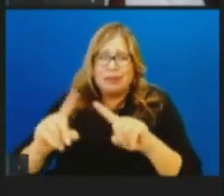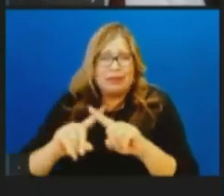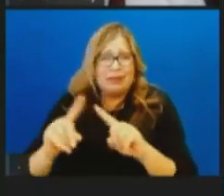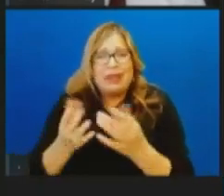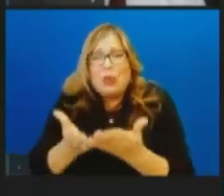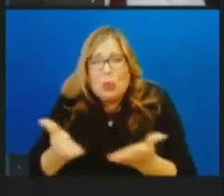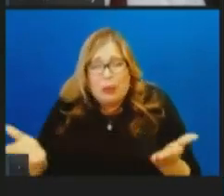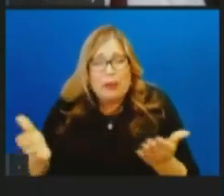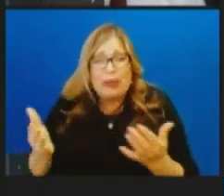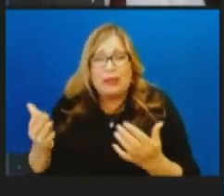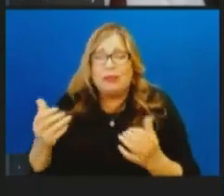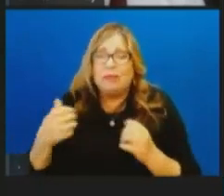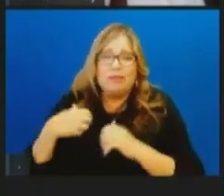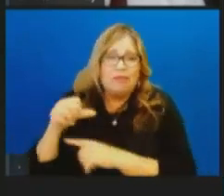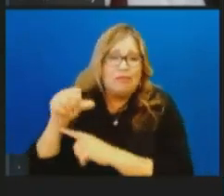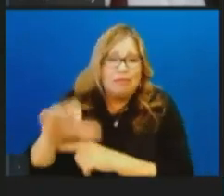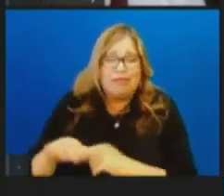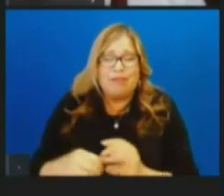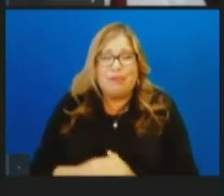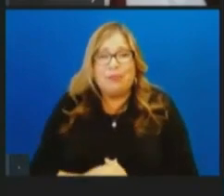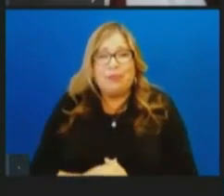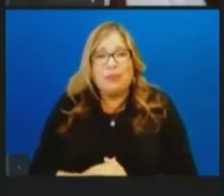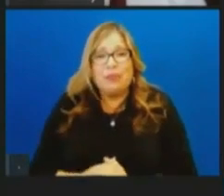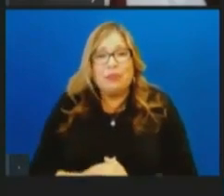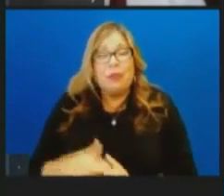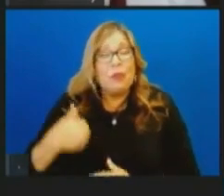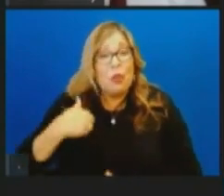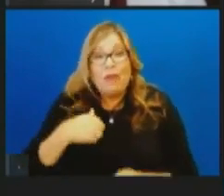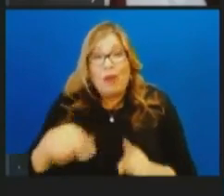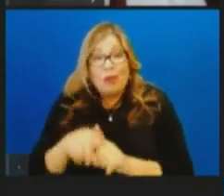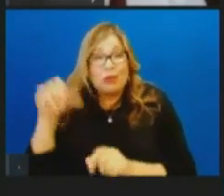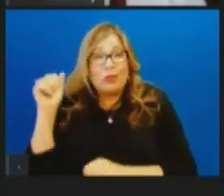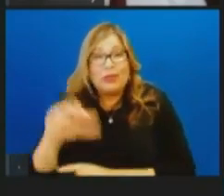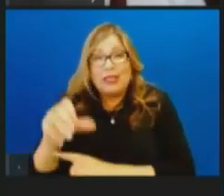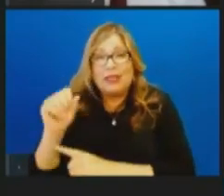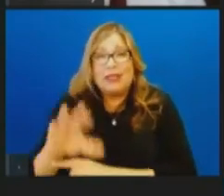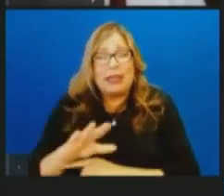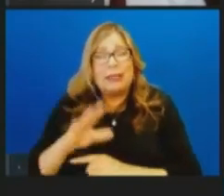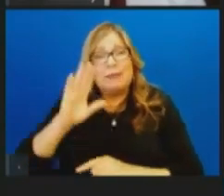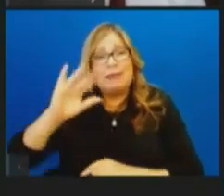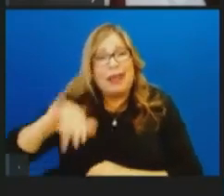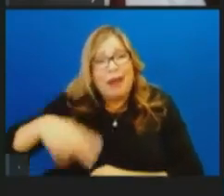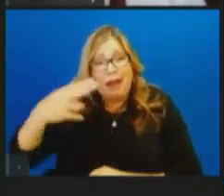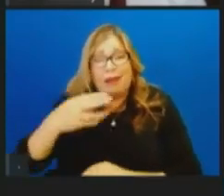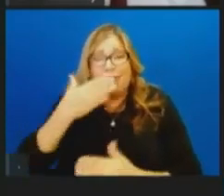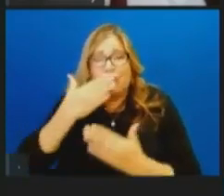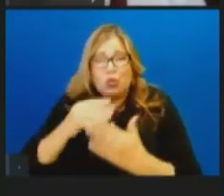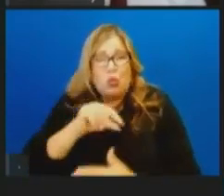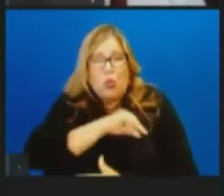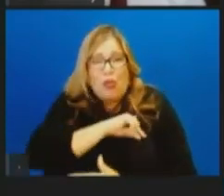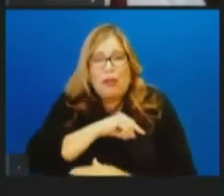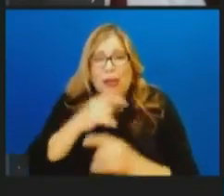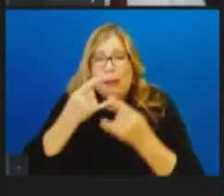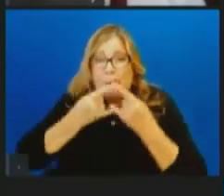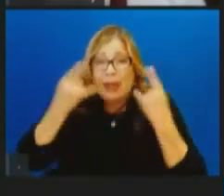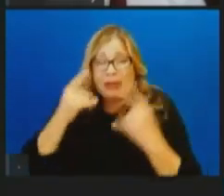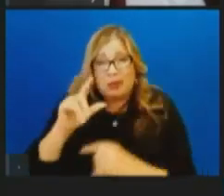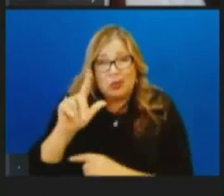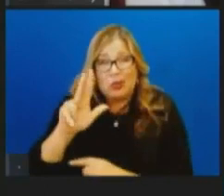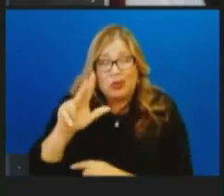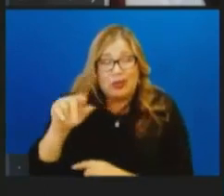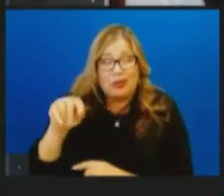$23.5 million high quality masks sent to school staff. 6 million tests, almost 6 million tests administered